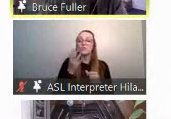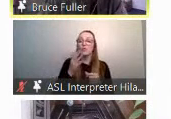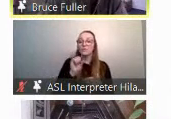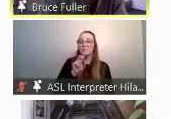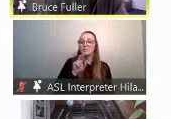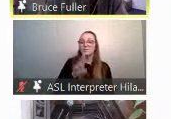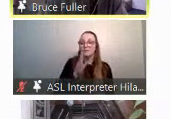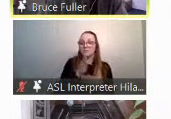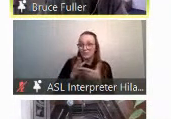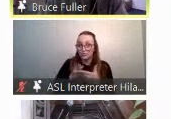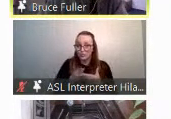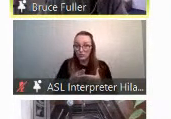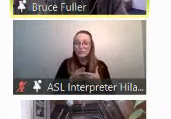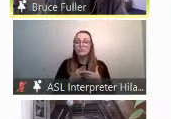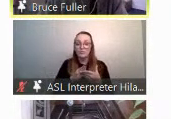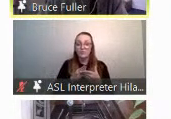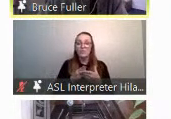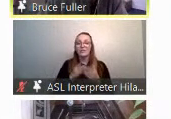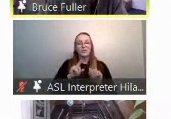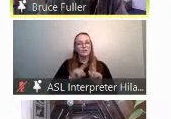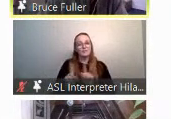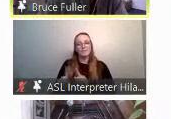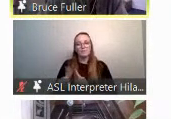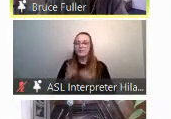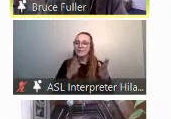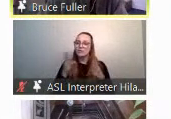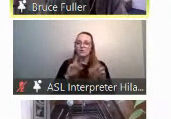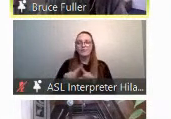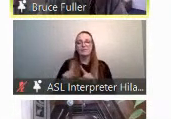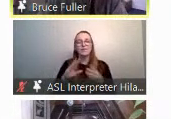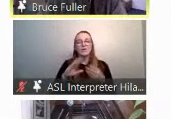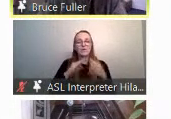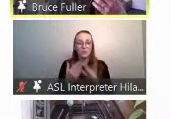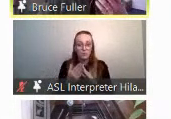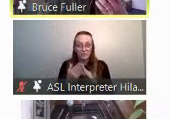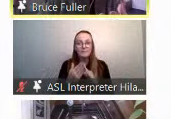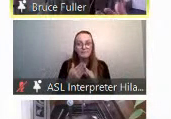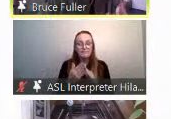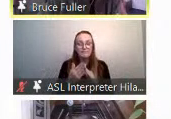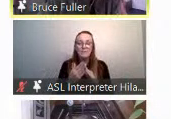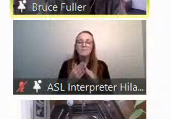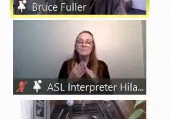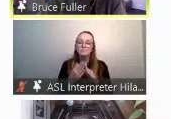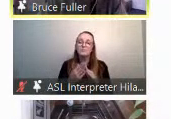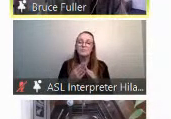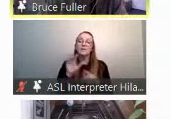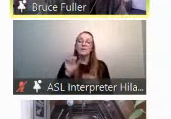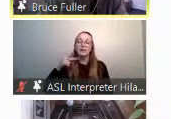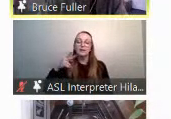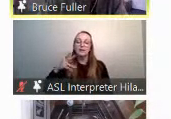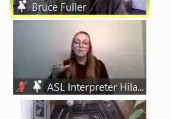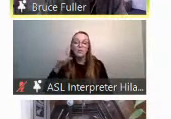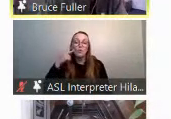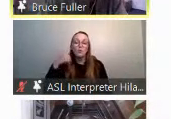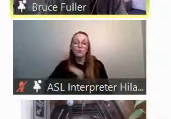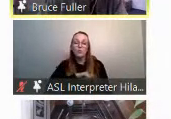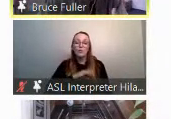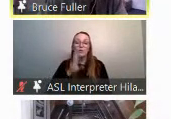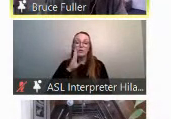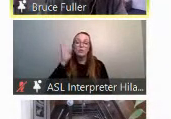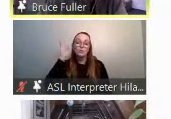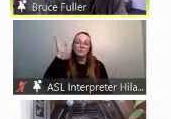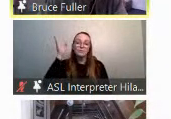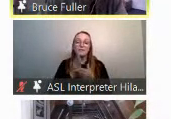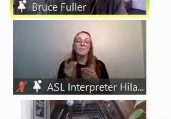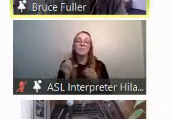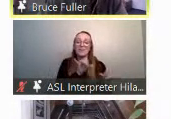positioned differently, and they serve different communities to some extent. In April, we're going to present for you some of the same